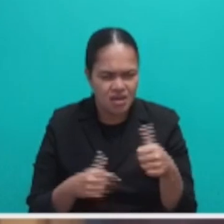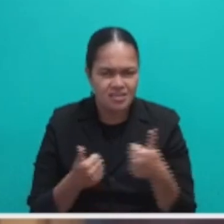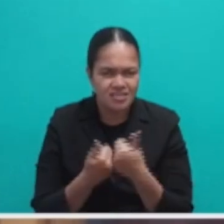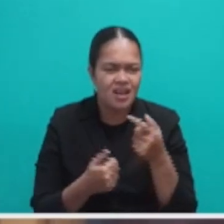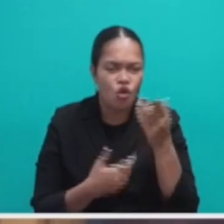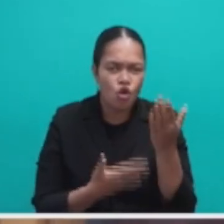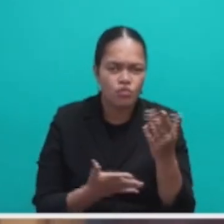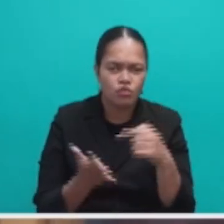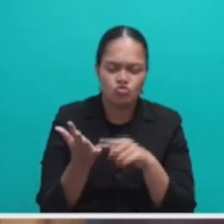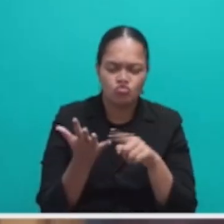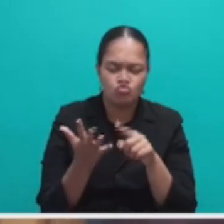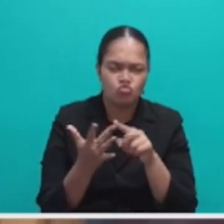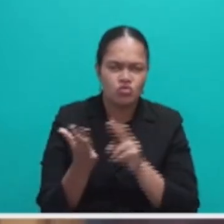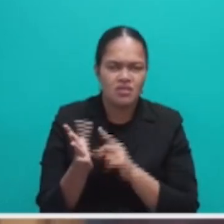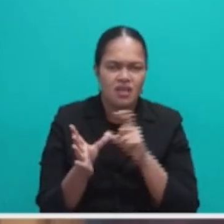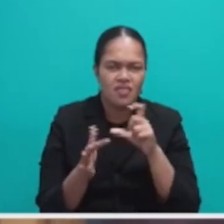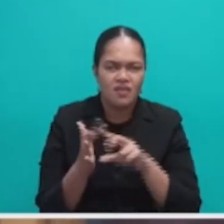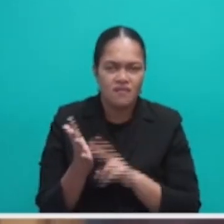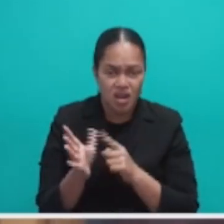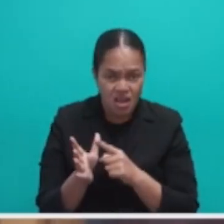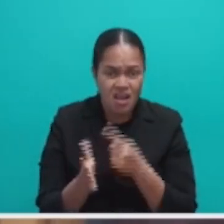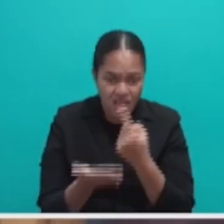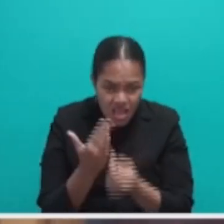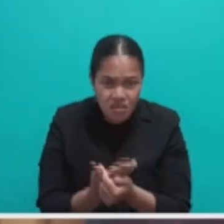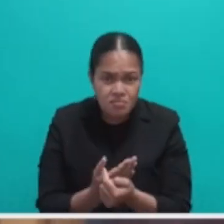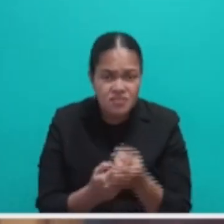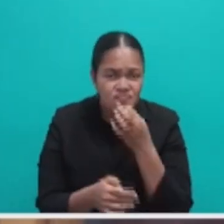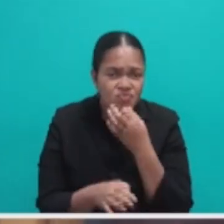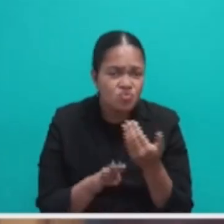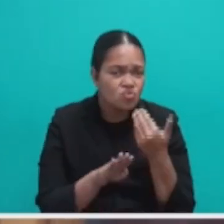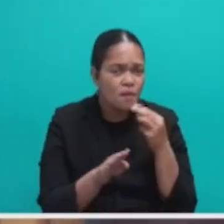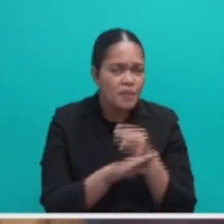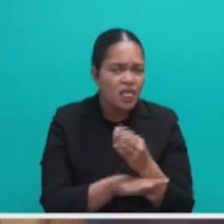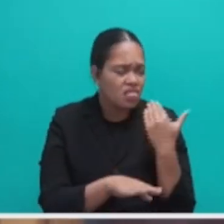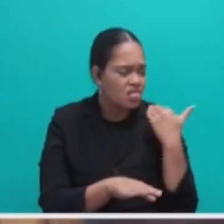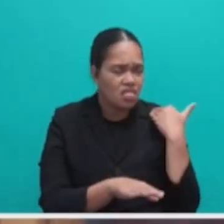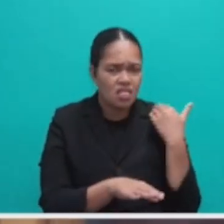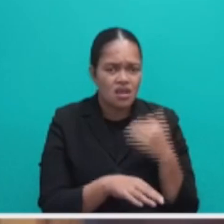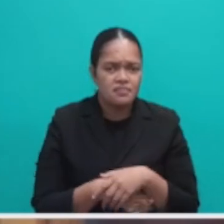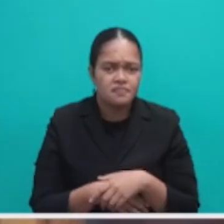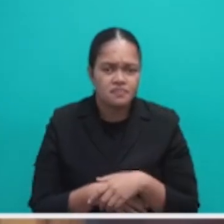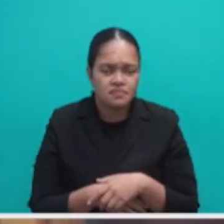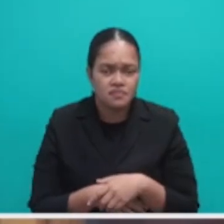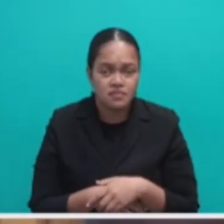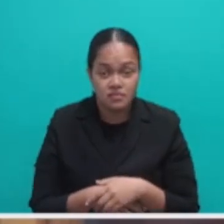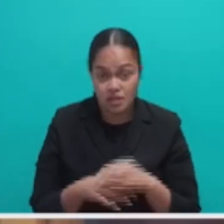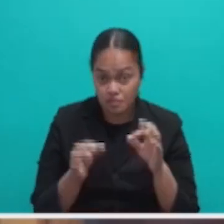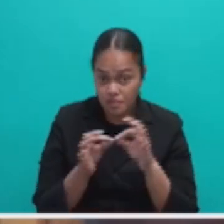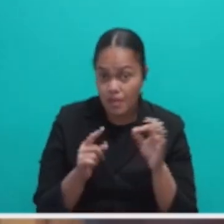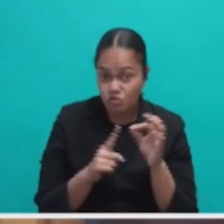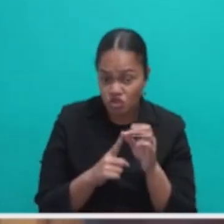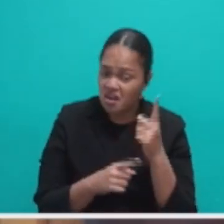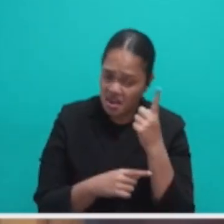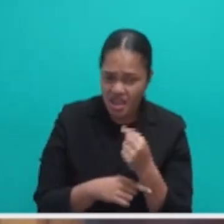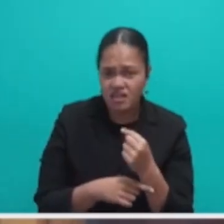Honorable Tuinaceva was referring to happened just a few months later. Mr. Speaker, sir, Honorable Biman Prasad can choose to